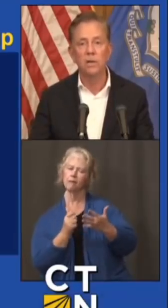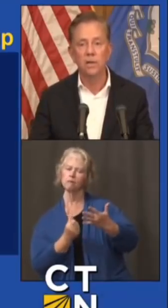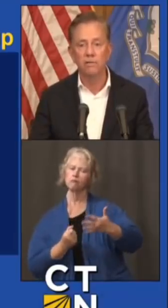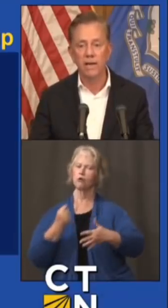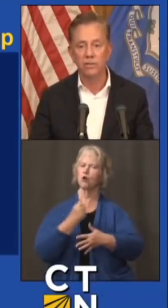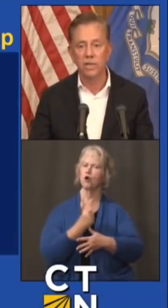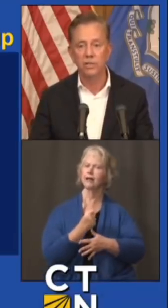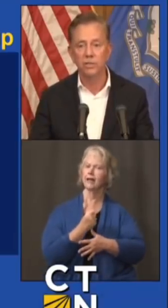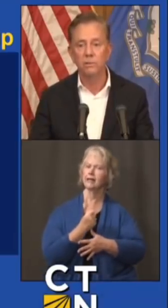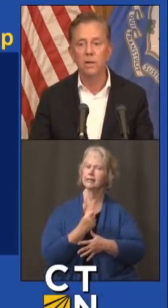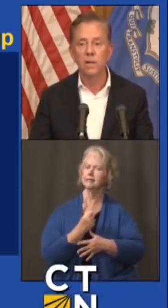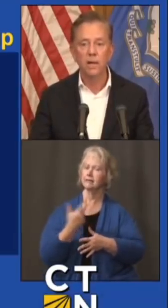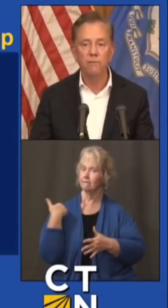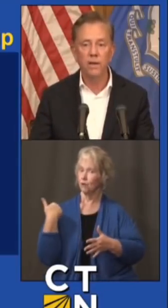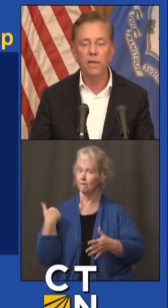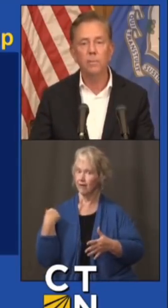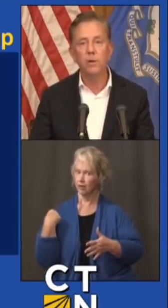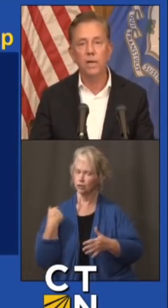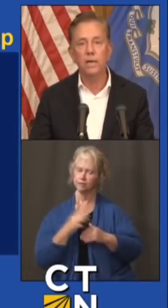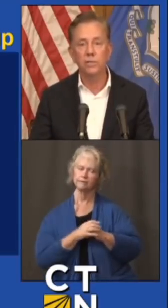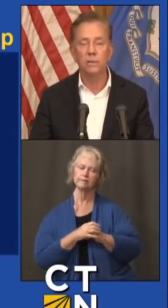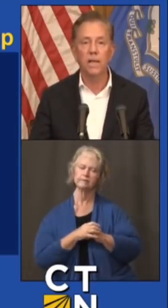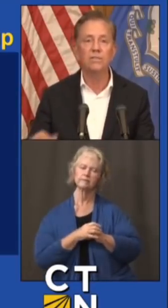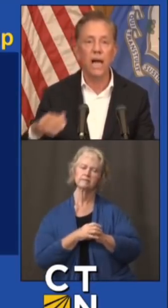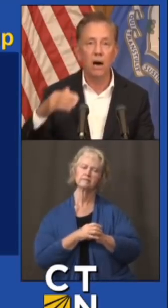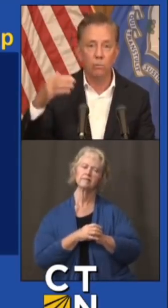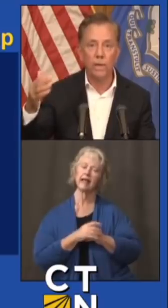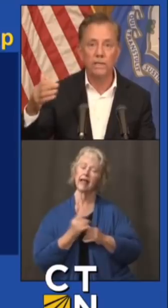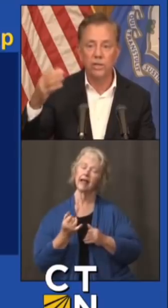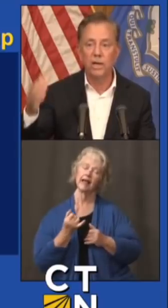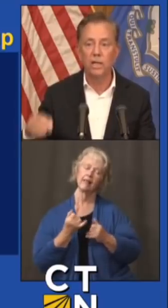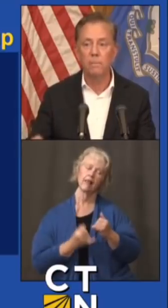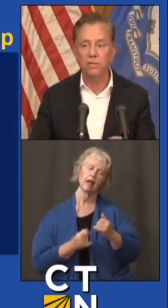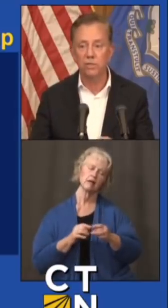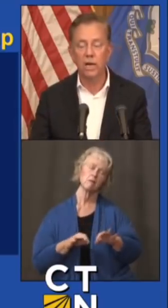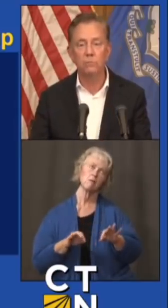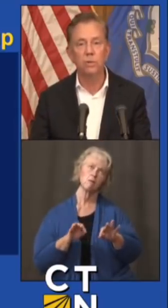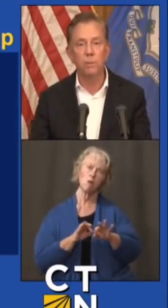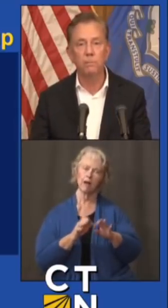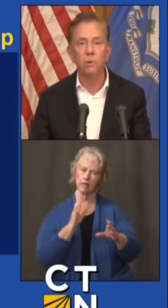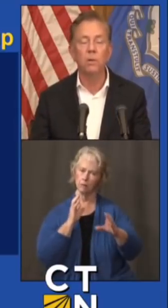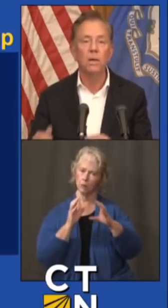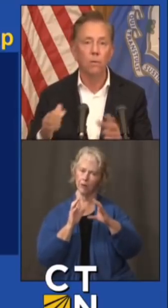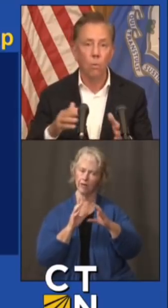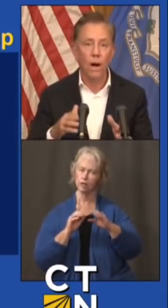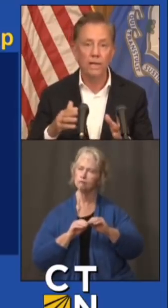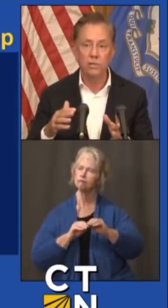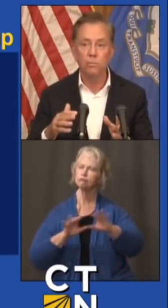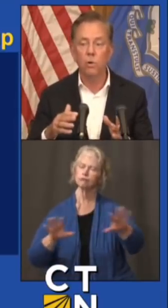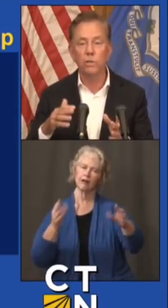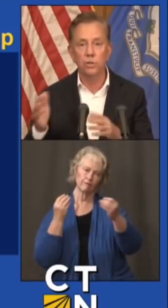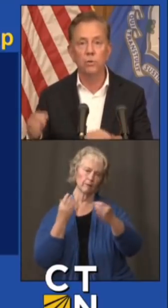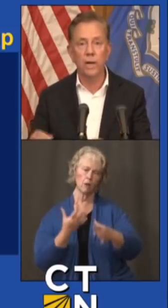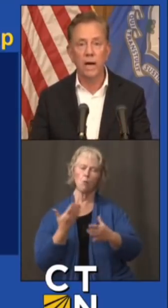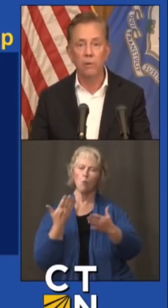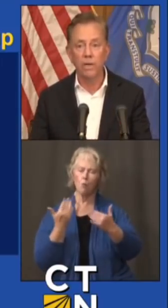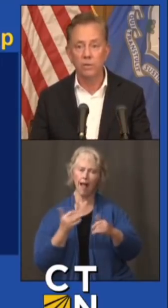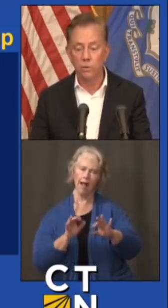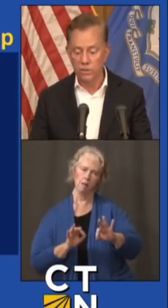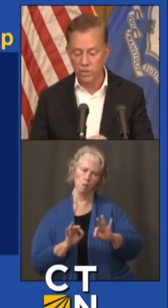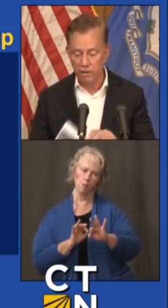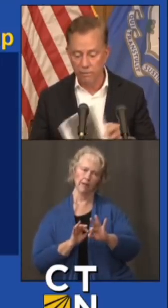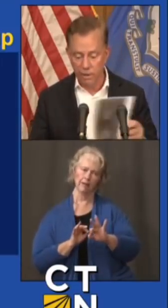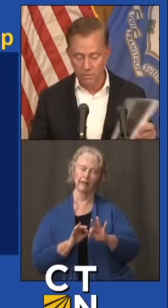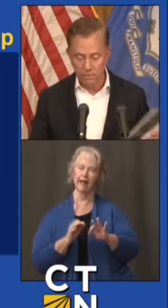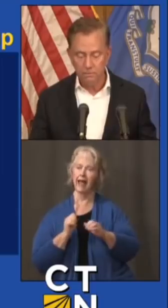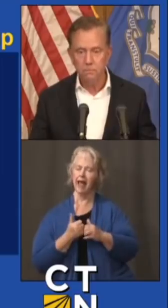prioritize the vaccination. And finally, communication. That's outreach, getting the message out to people, why it's important to do and how we can do